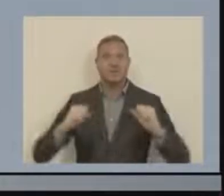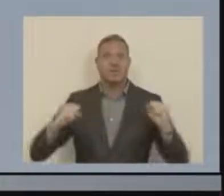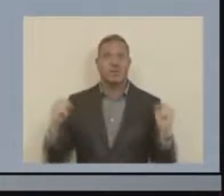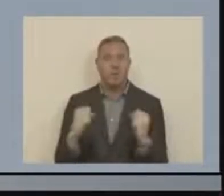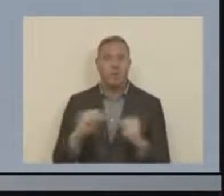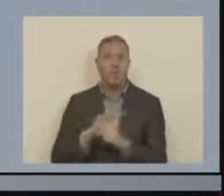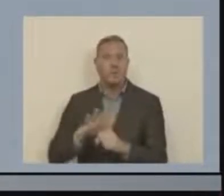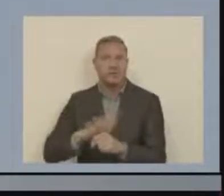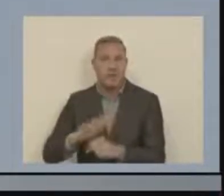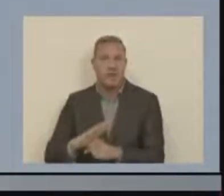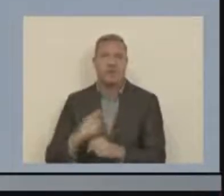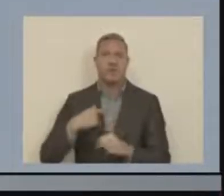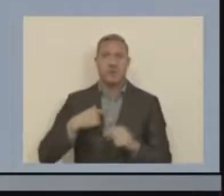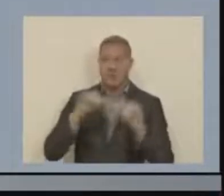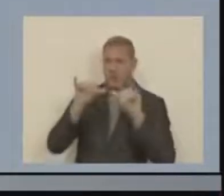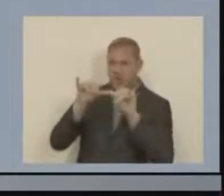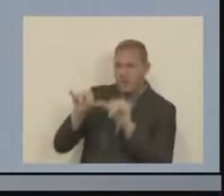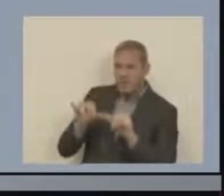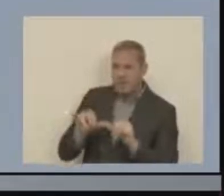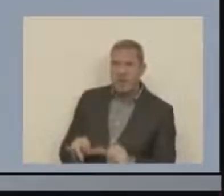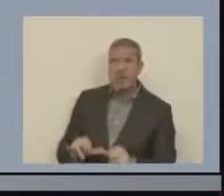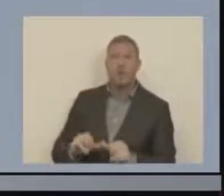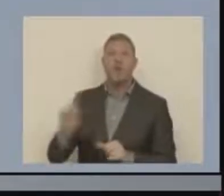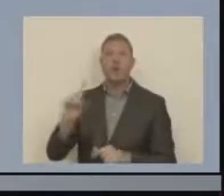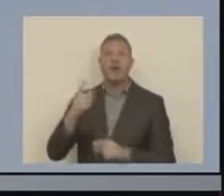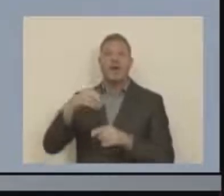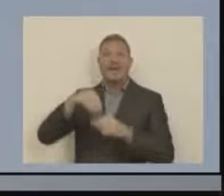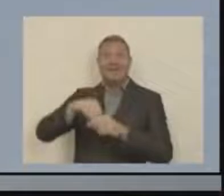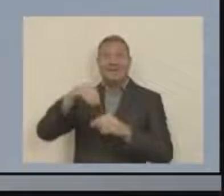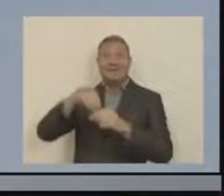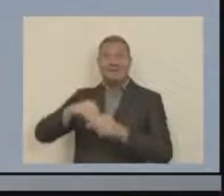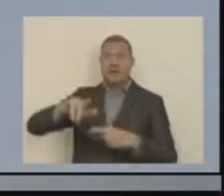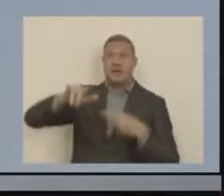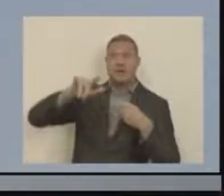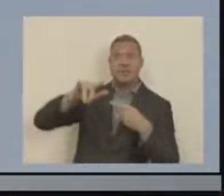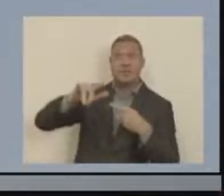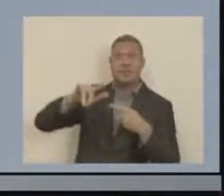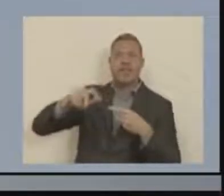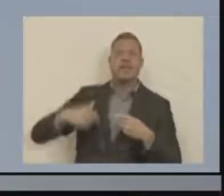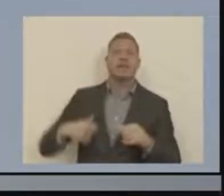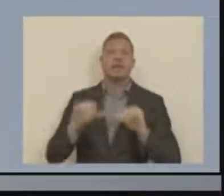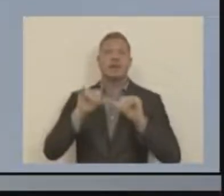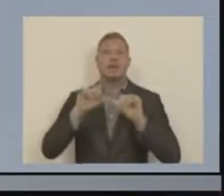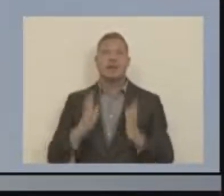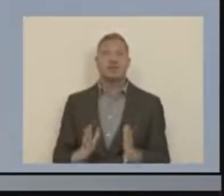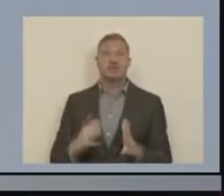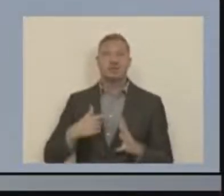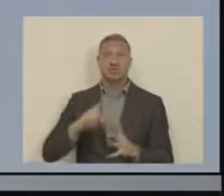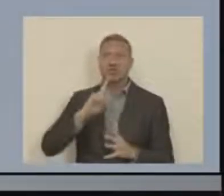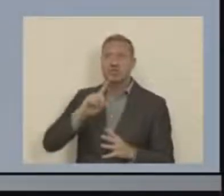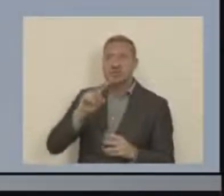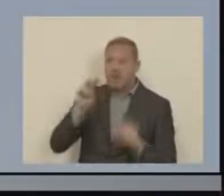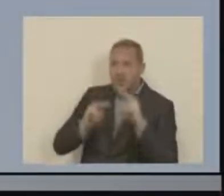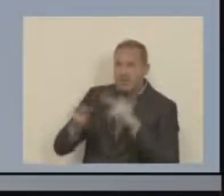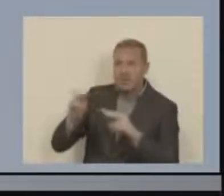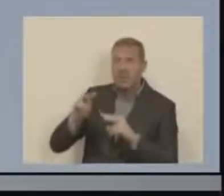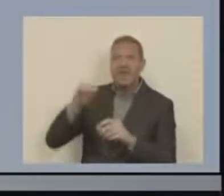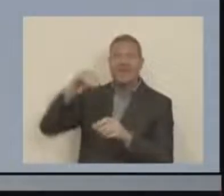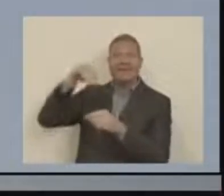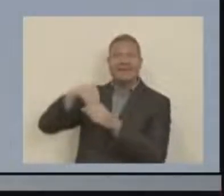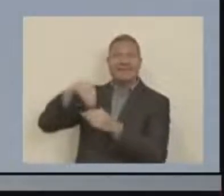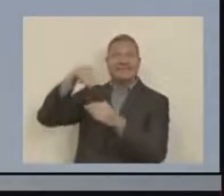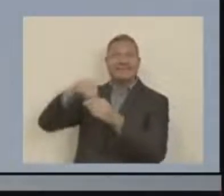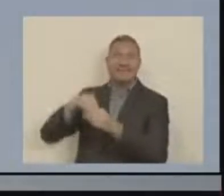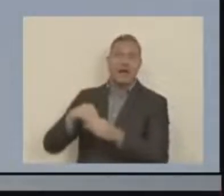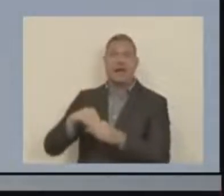Panzerino, are doing all of this monitoring work from the aircraft. They're effectively working as a mobile mission control for